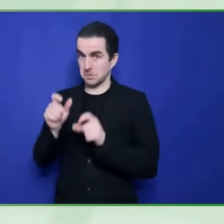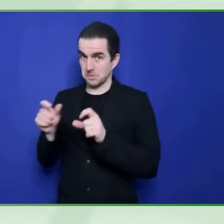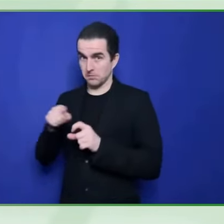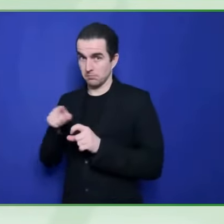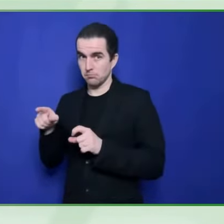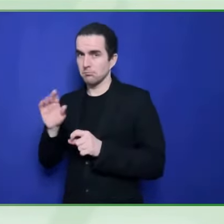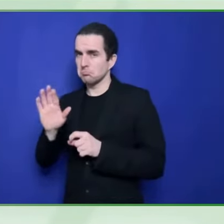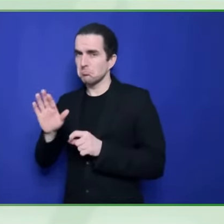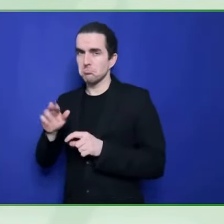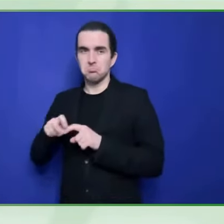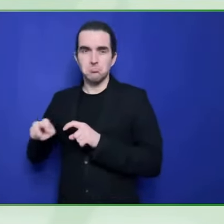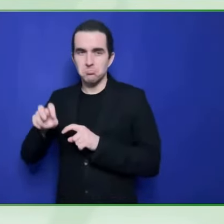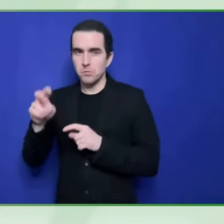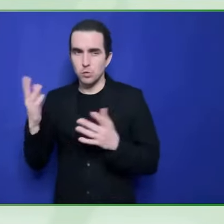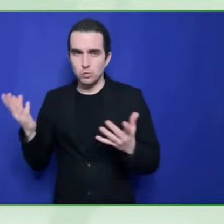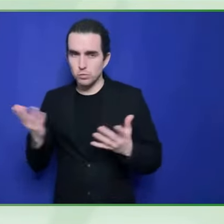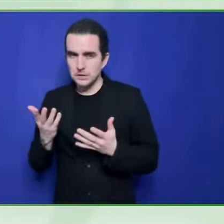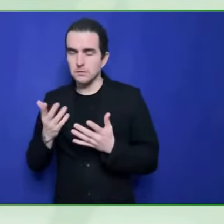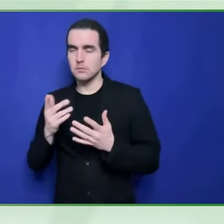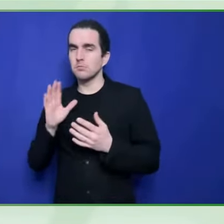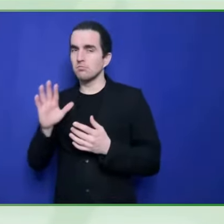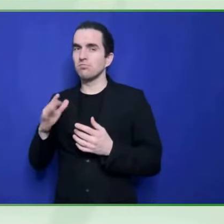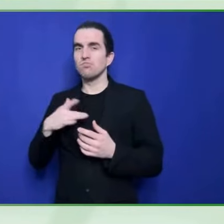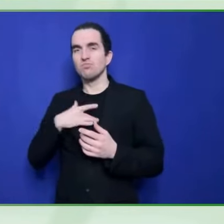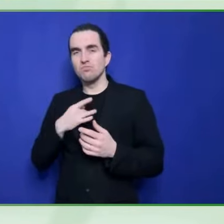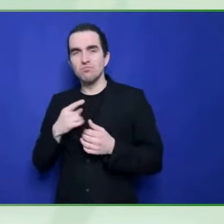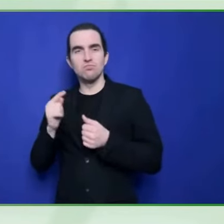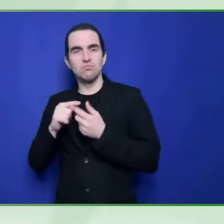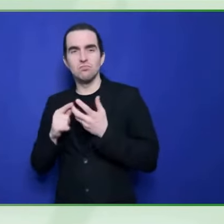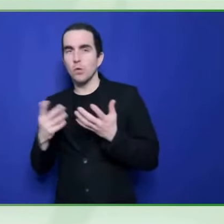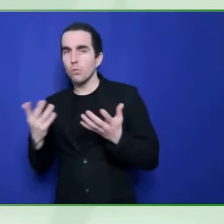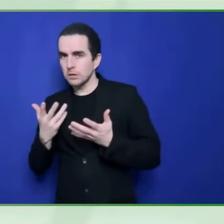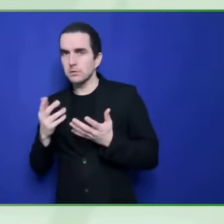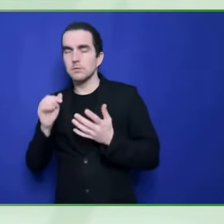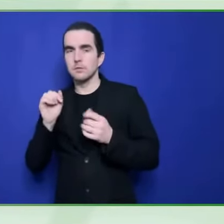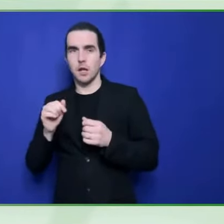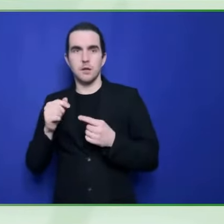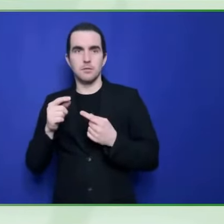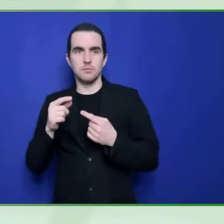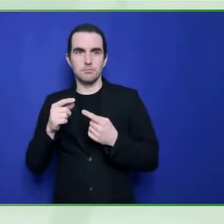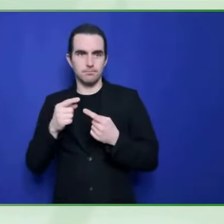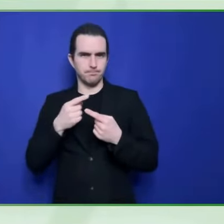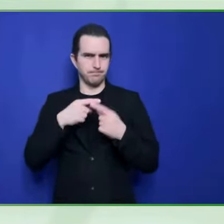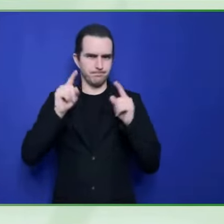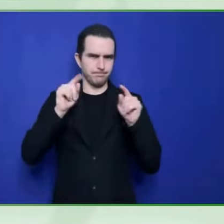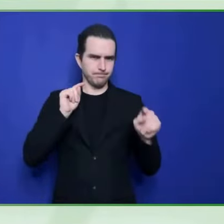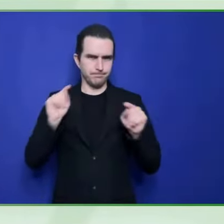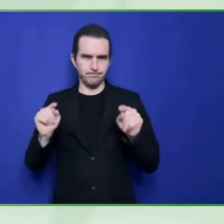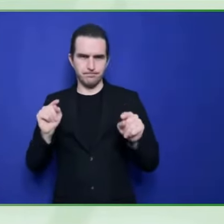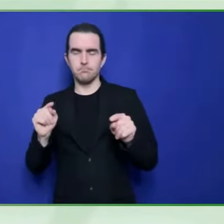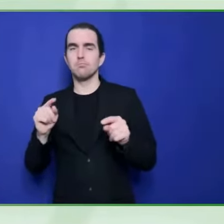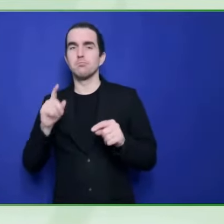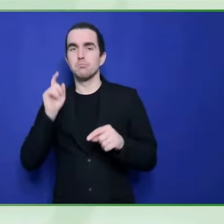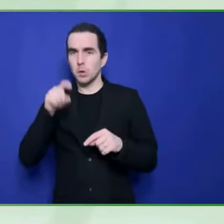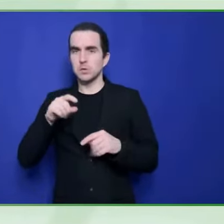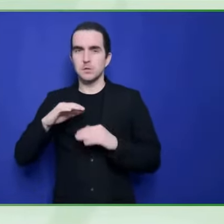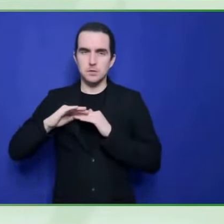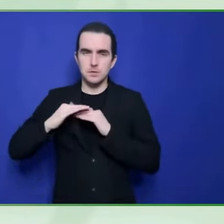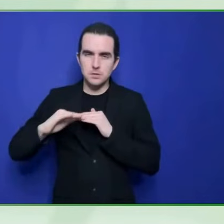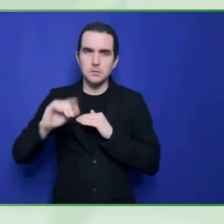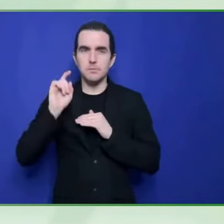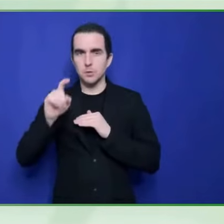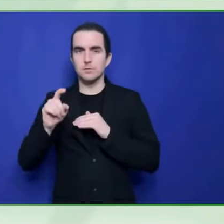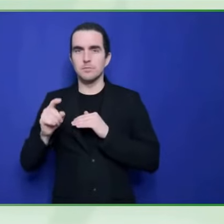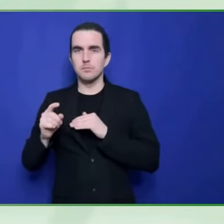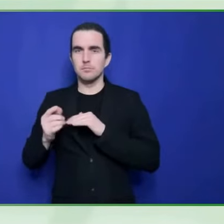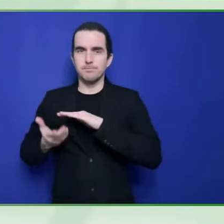route if there are more landmarks to orient me along the way. I wish to avoid stairs altogether. I